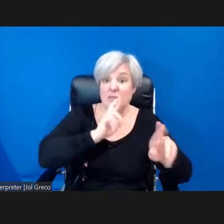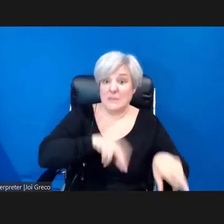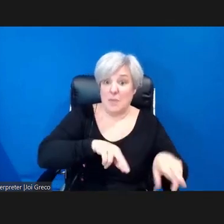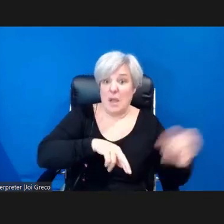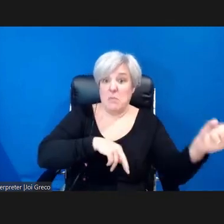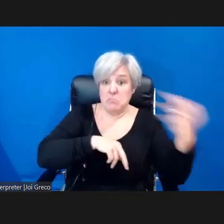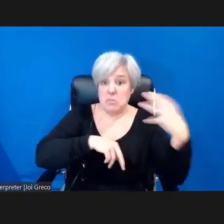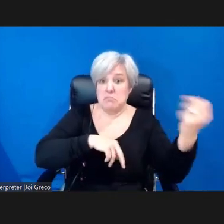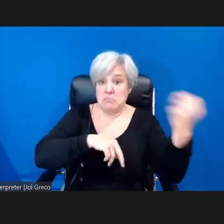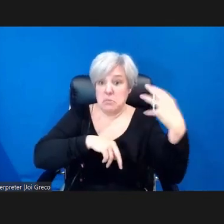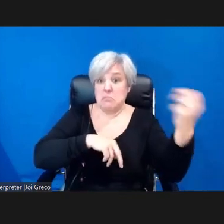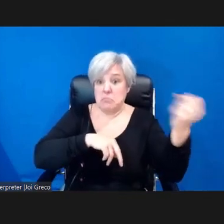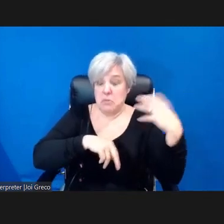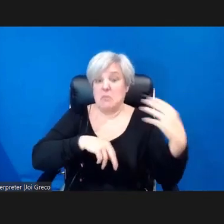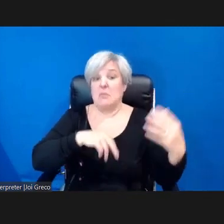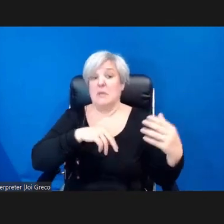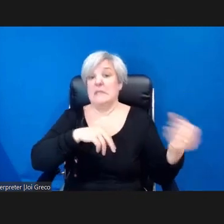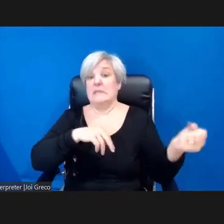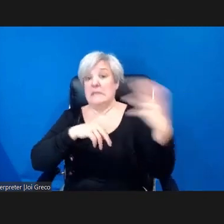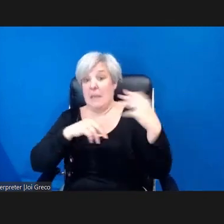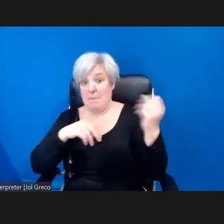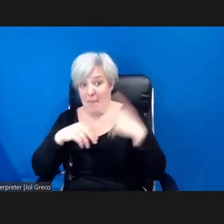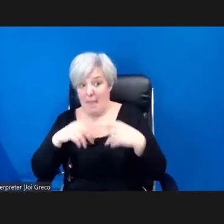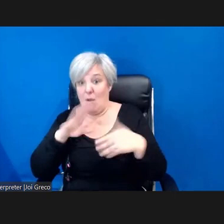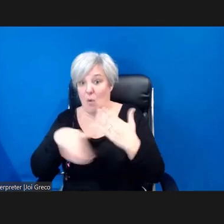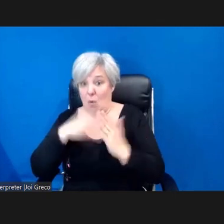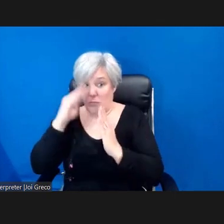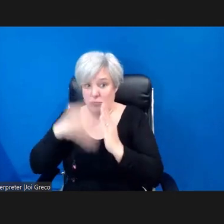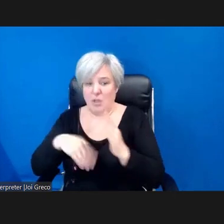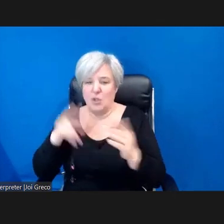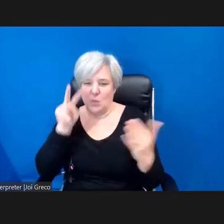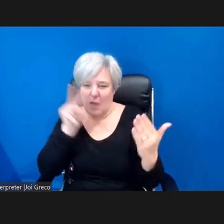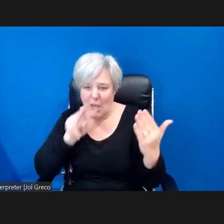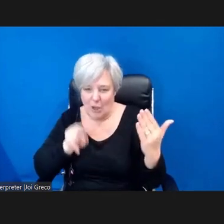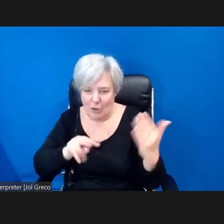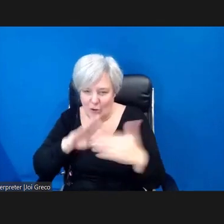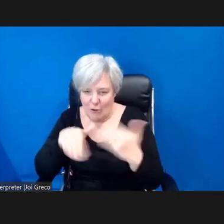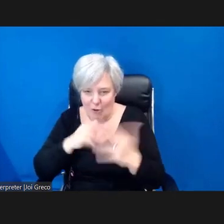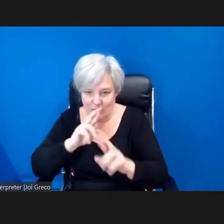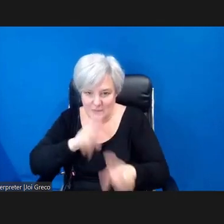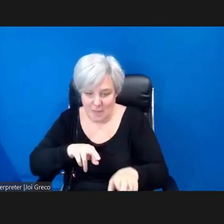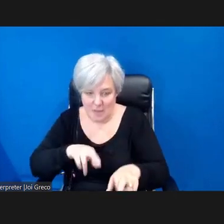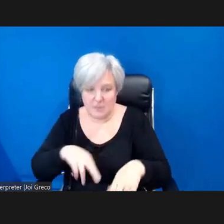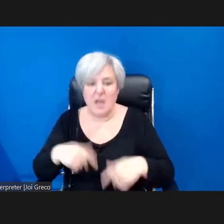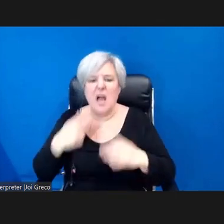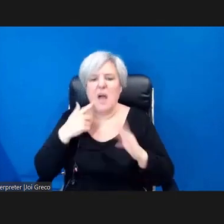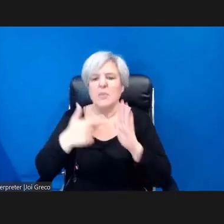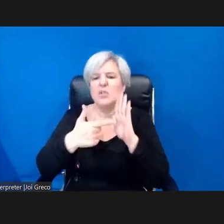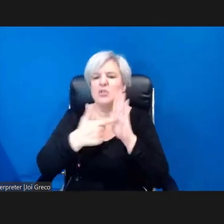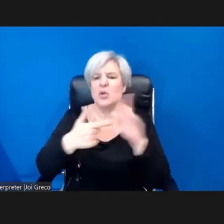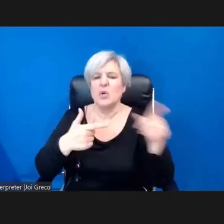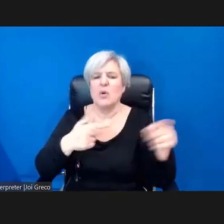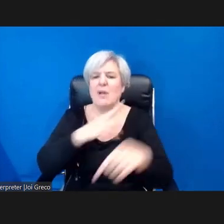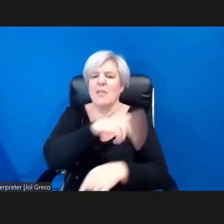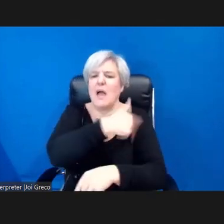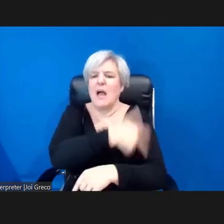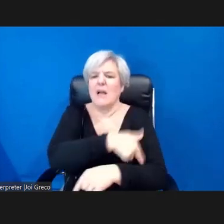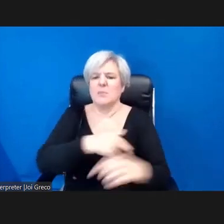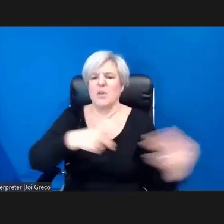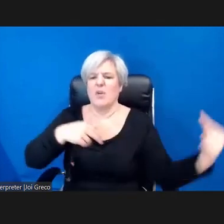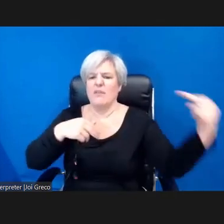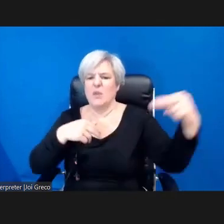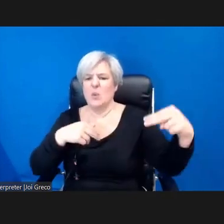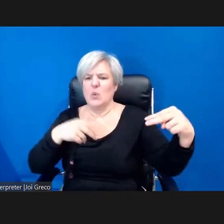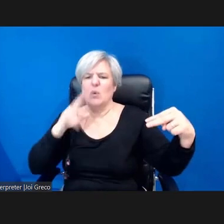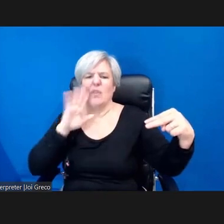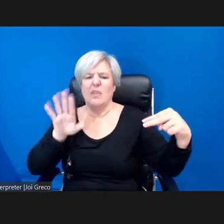each request, you will be able to access and review their responses in your account. I will show you what the hospital account view looks like and walk